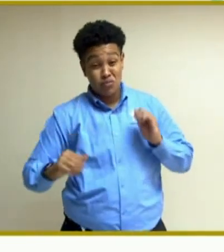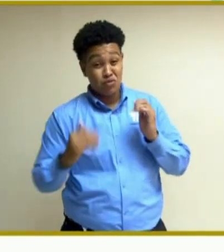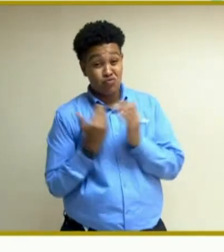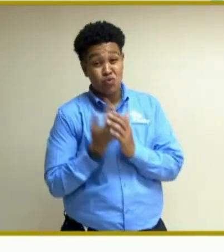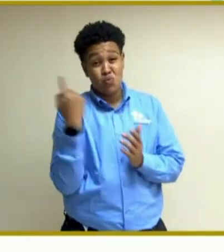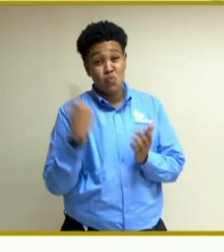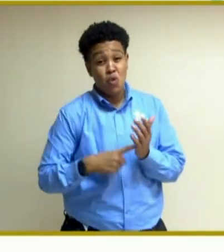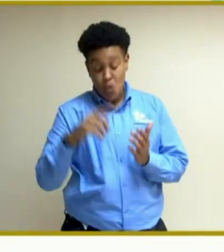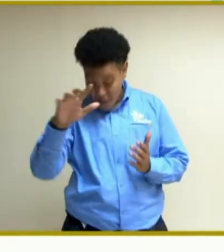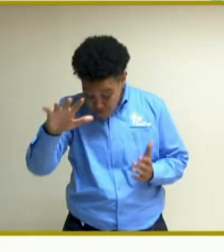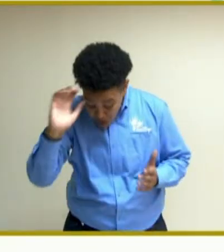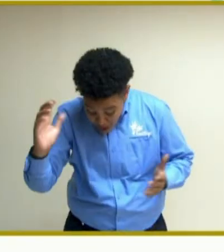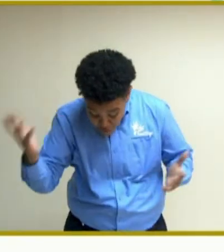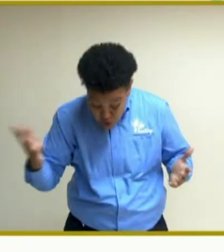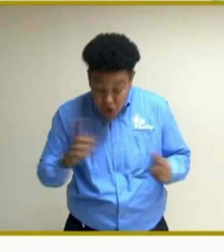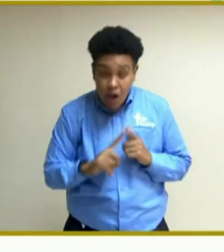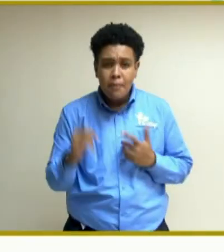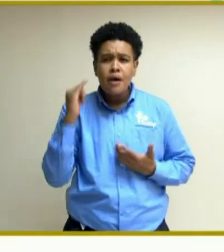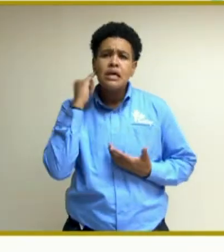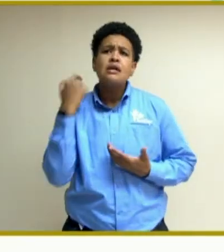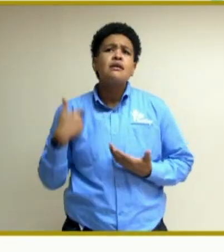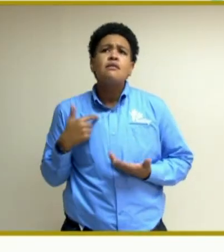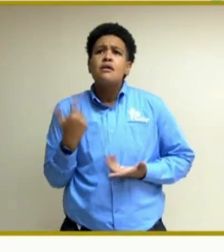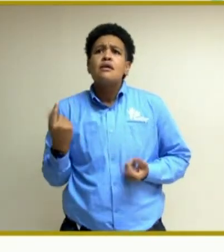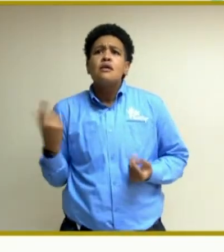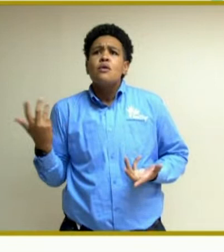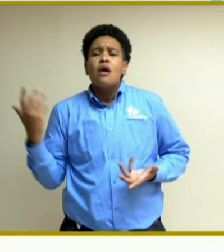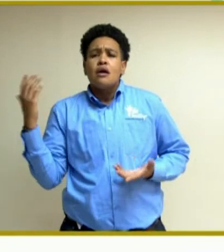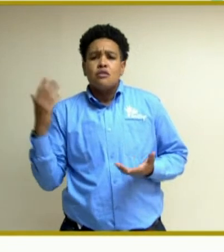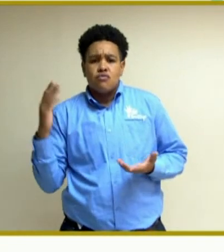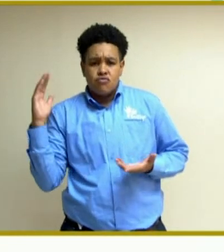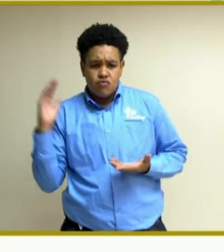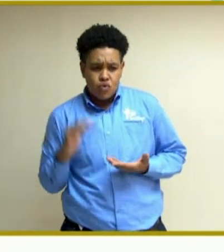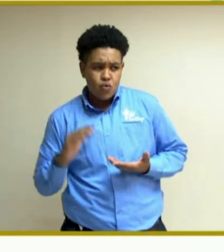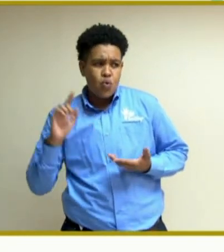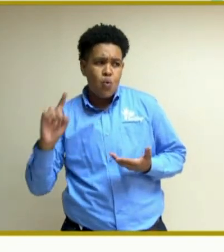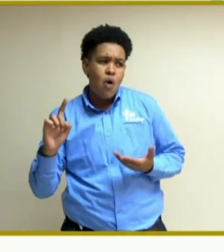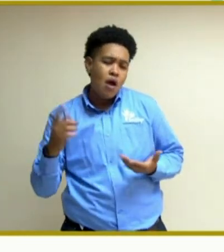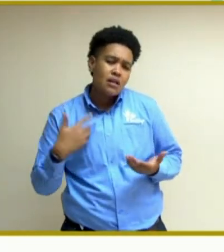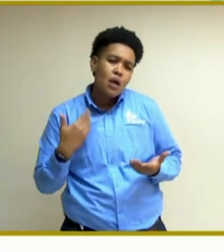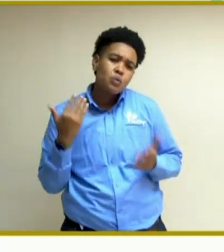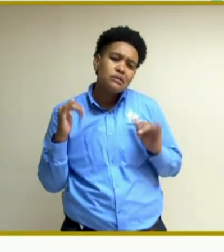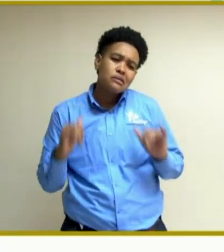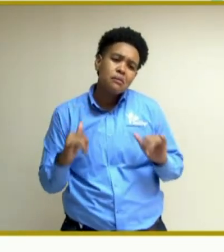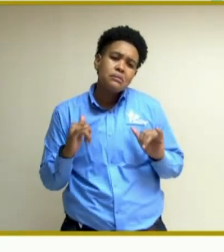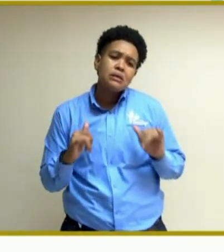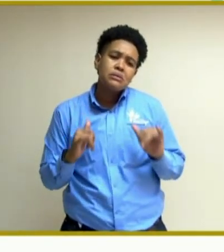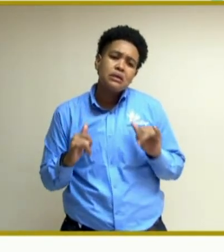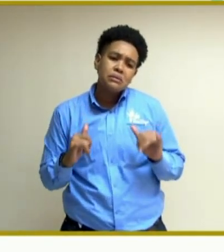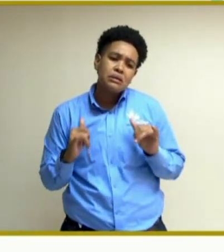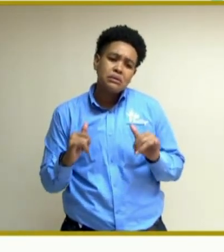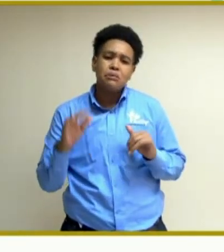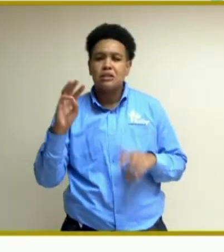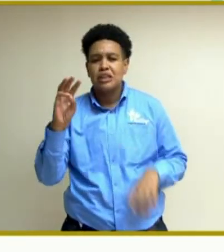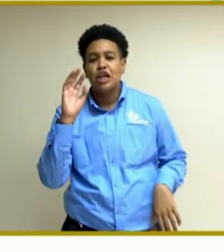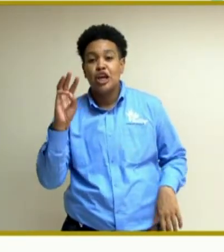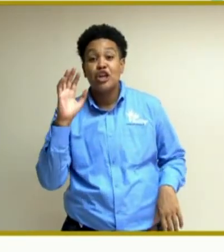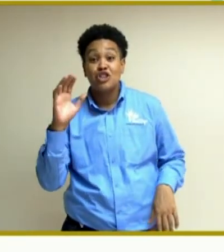1,500 cases. But if we go to 1, then we remain at about 600. If we go